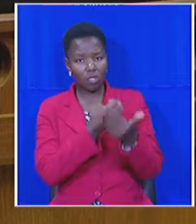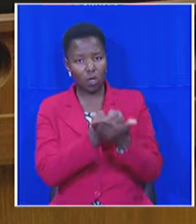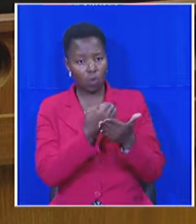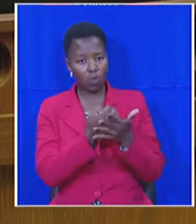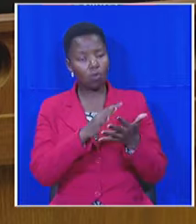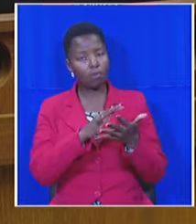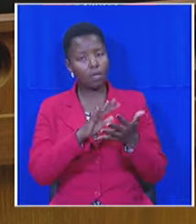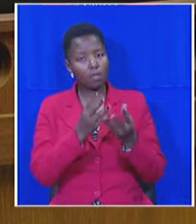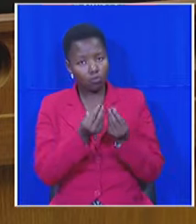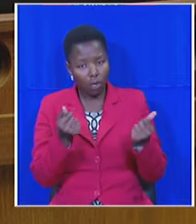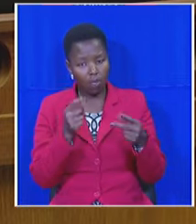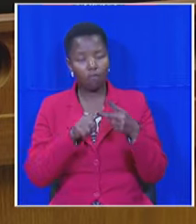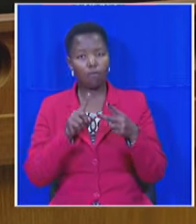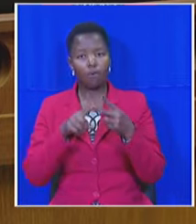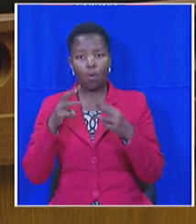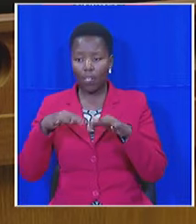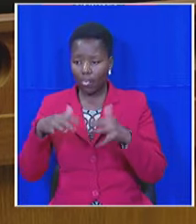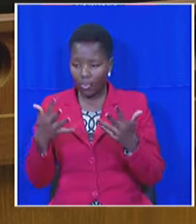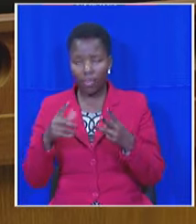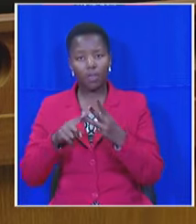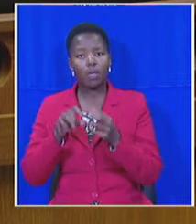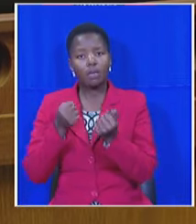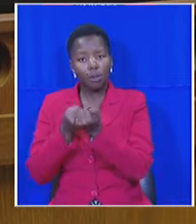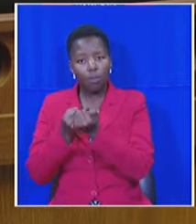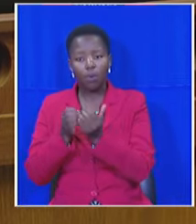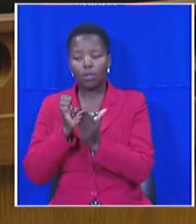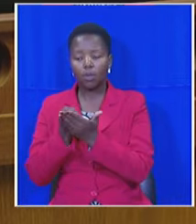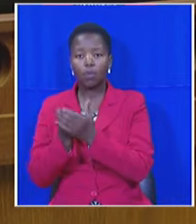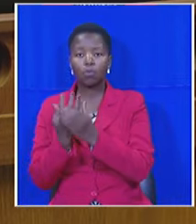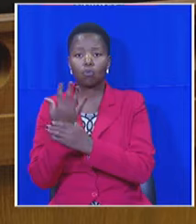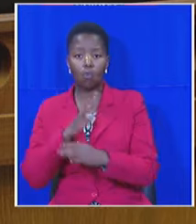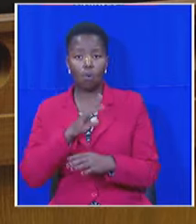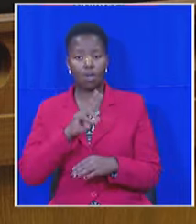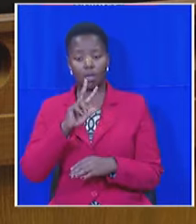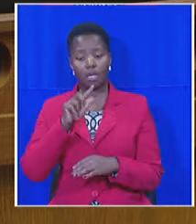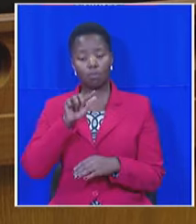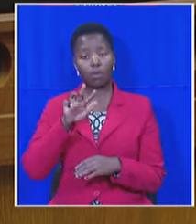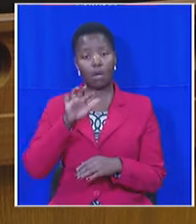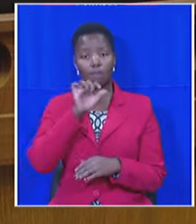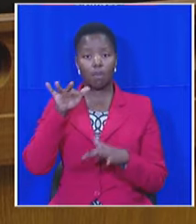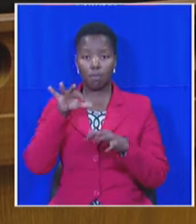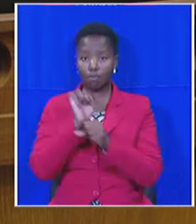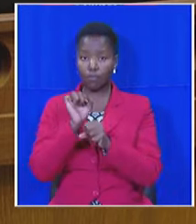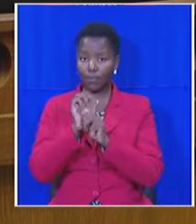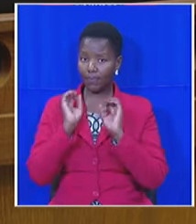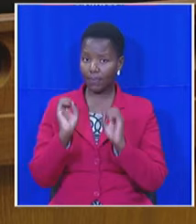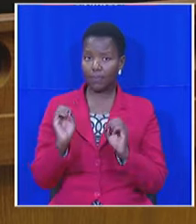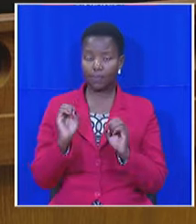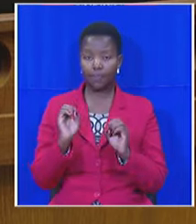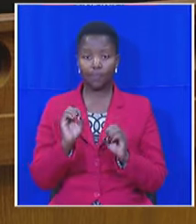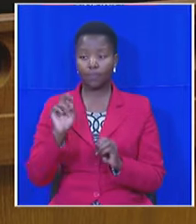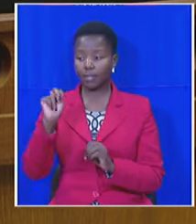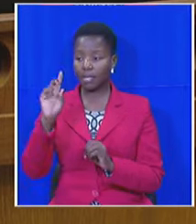address unemployment. 8.9 million people are unemployed. There must be greater synergy between the